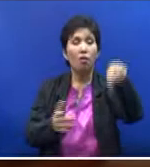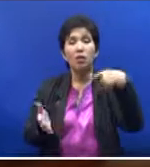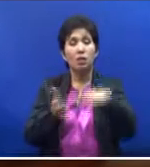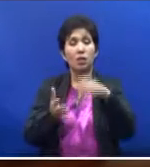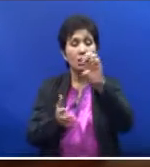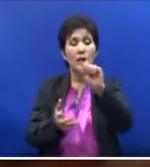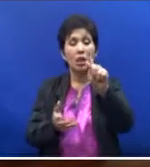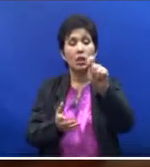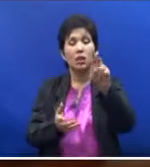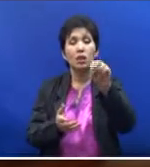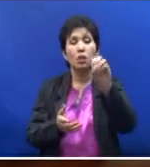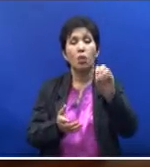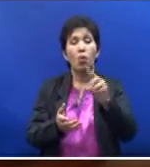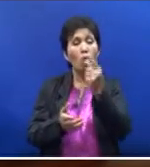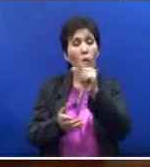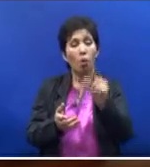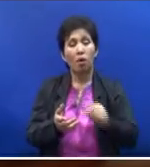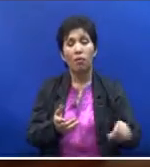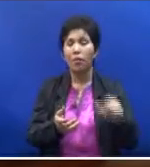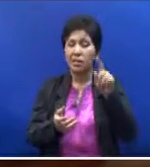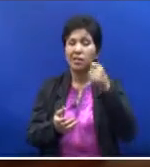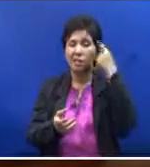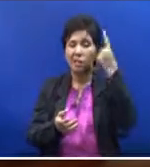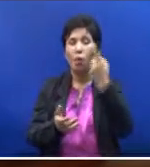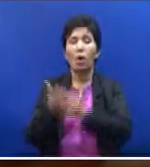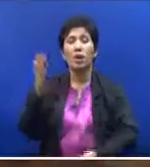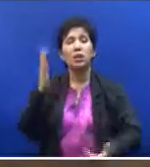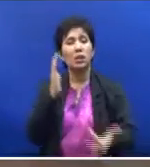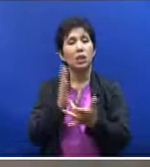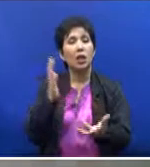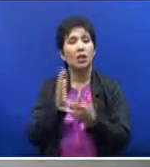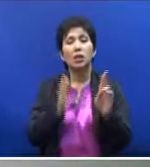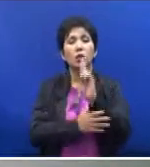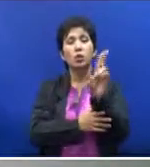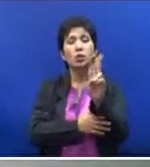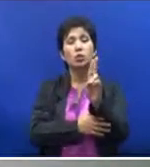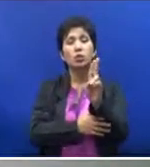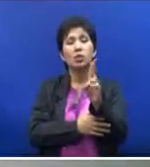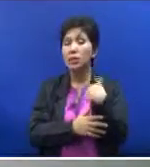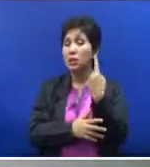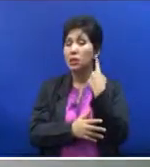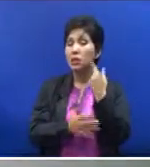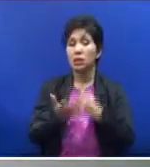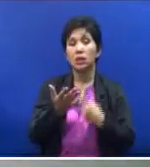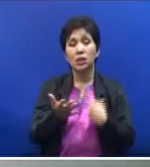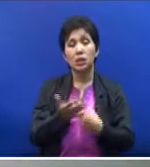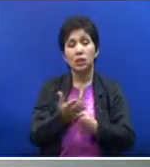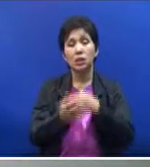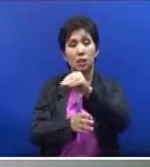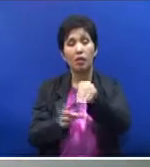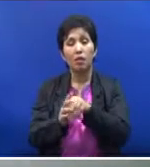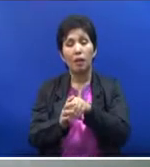for this ethnography, you have to understand what are the techniques used. Okay, so we have discussed just now. It